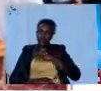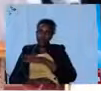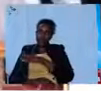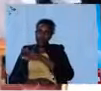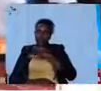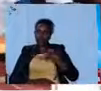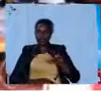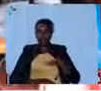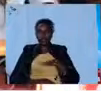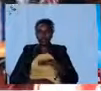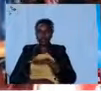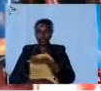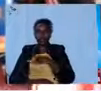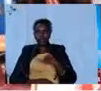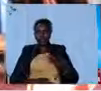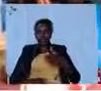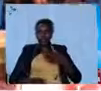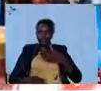higher